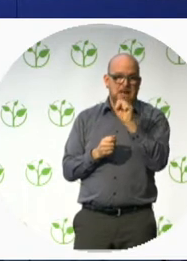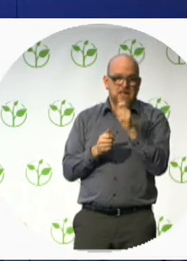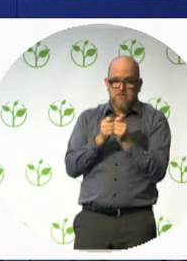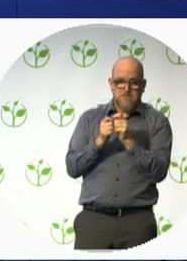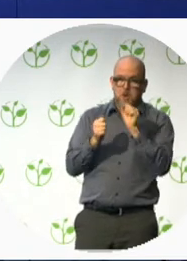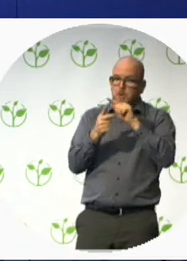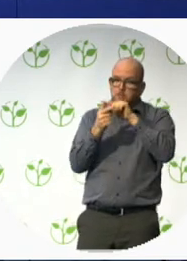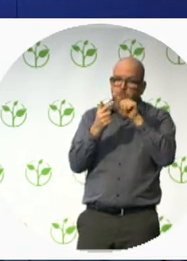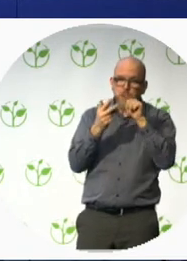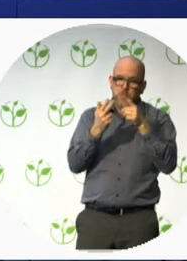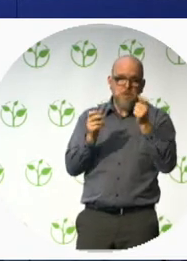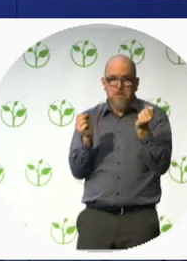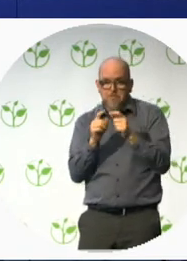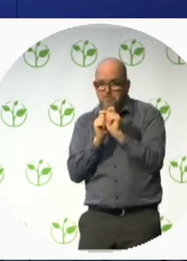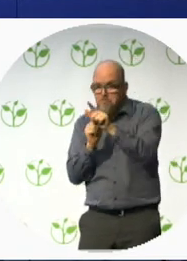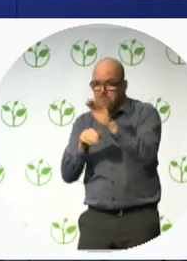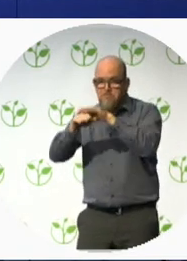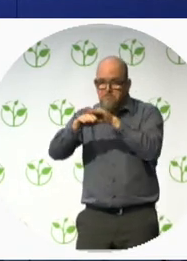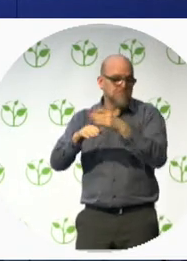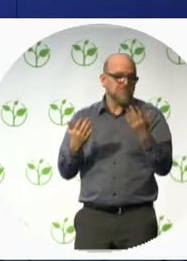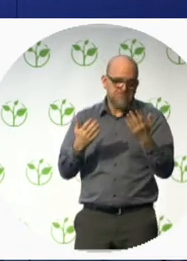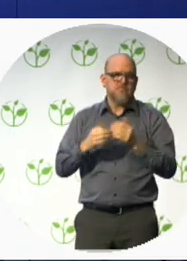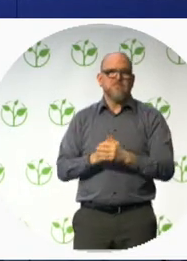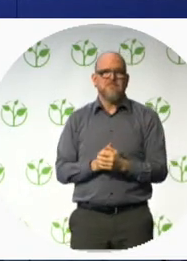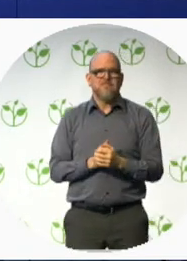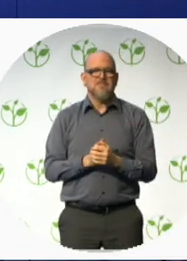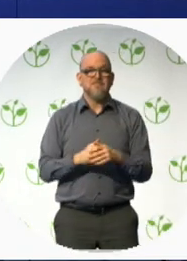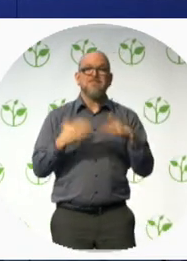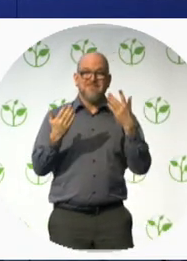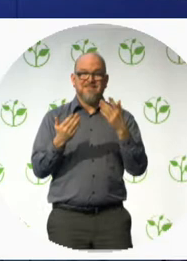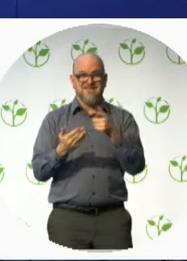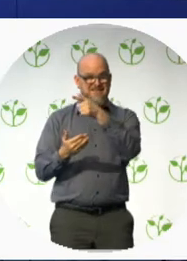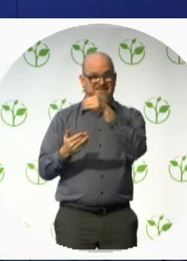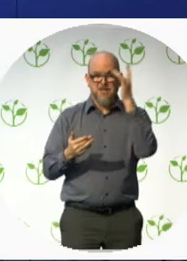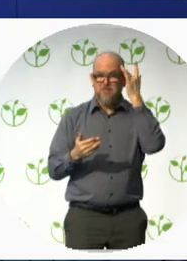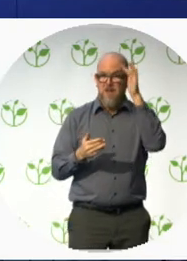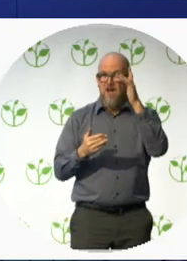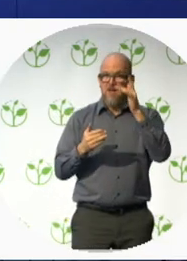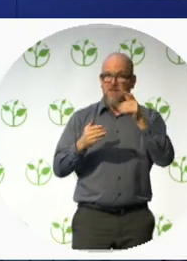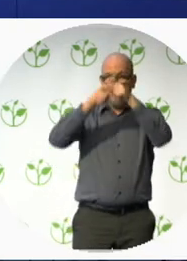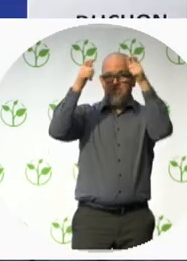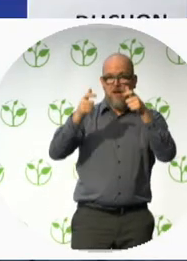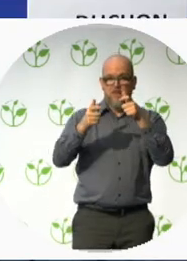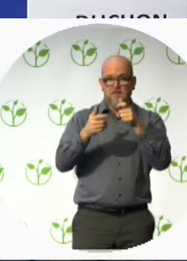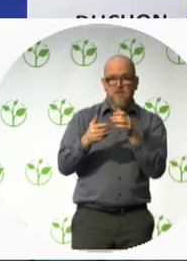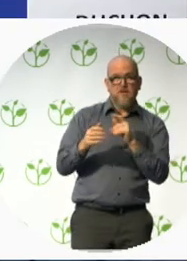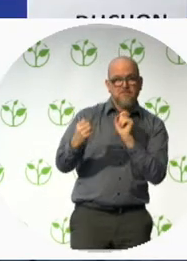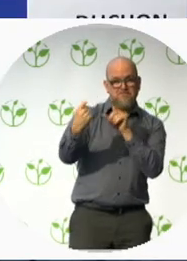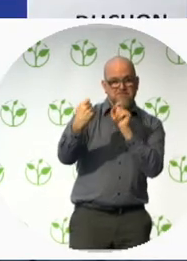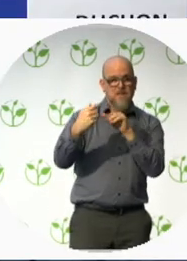In one sentence, smart banking is banking business when, where, and how you want.